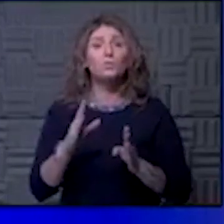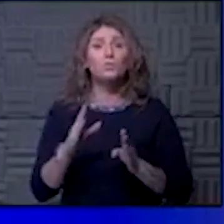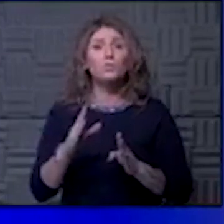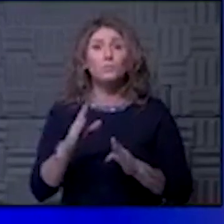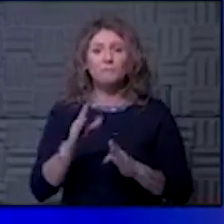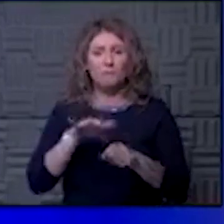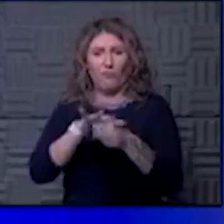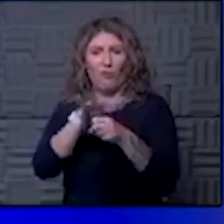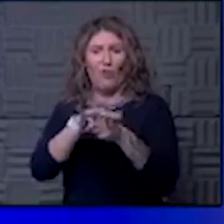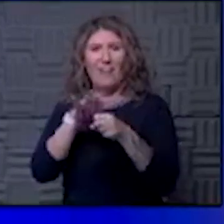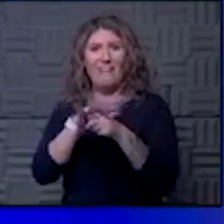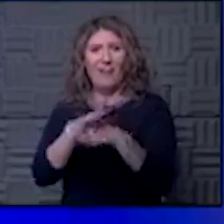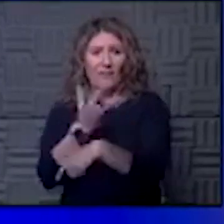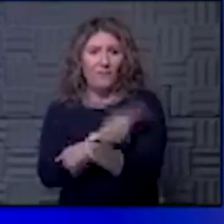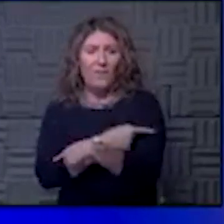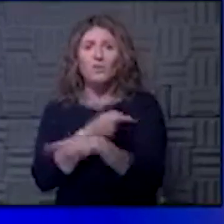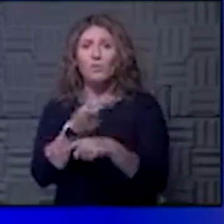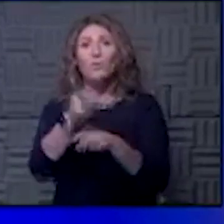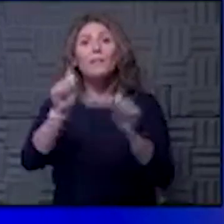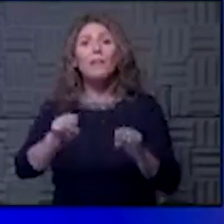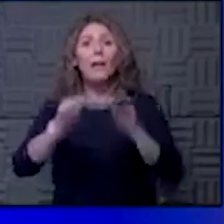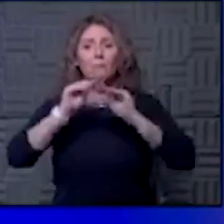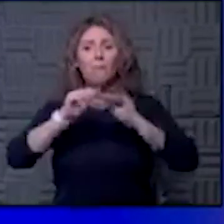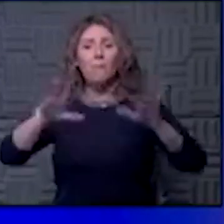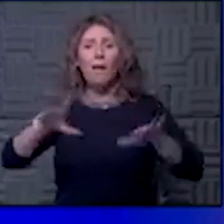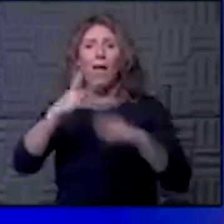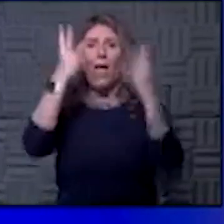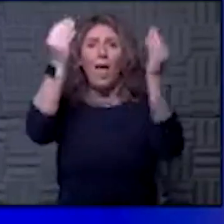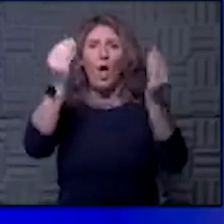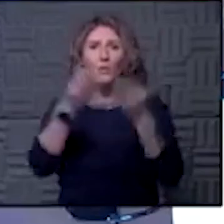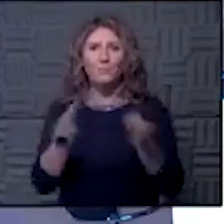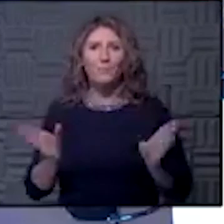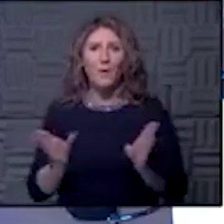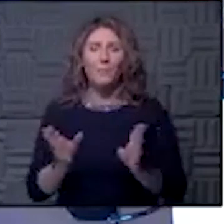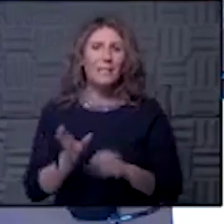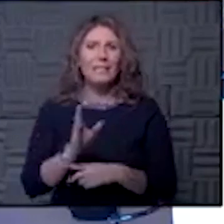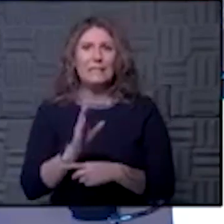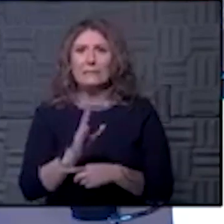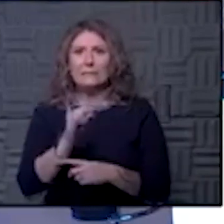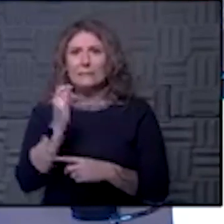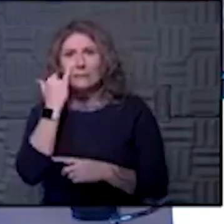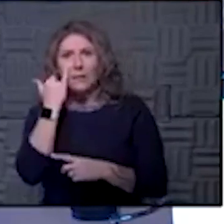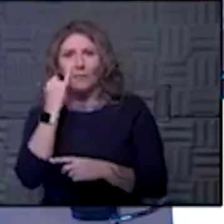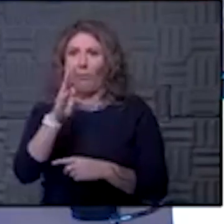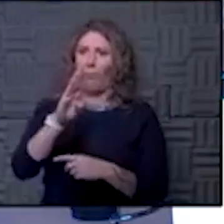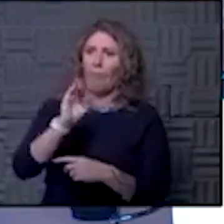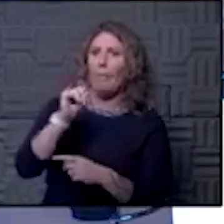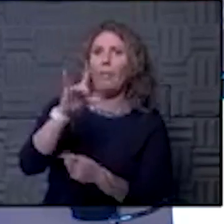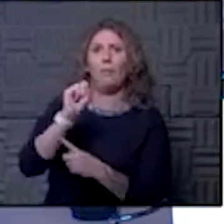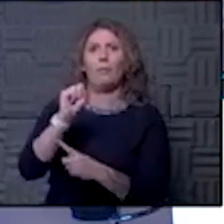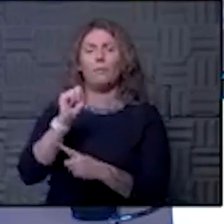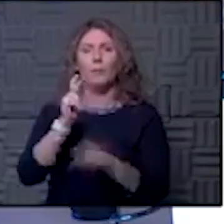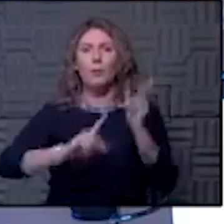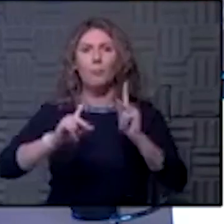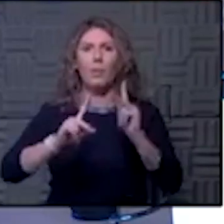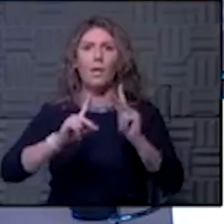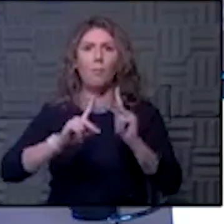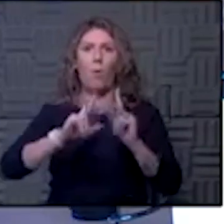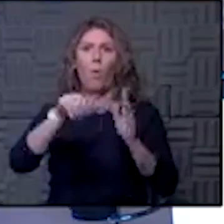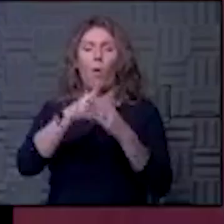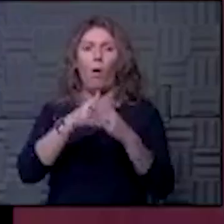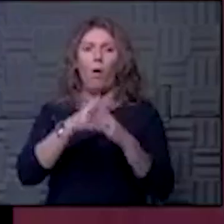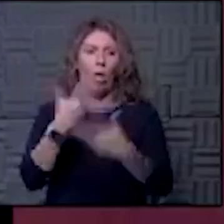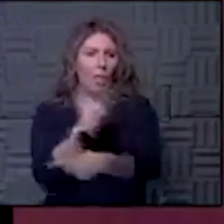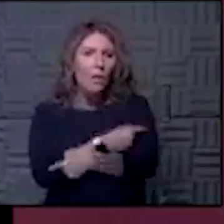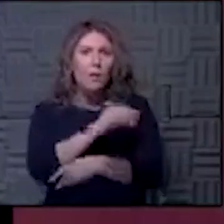volume so that you can get the vaccinations out to the people. Yeah, because this is only going to work if you have billions of people around the world getting the vaccinations. Right. You have to have all of them done.